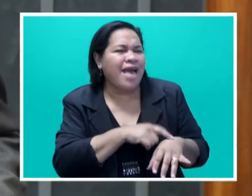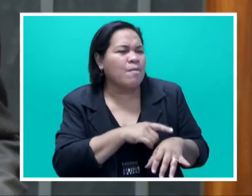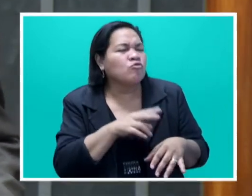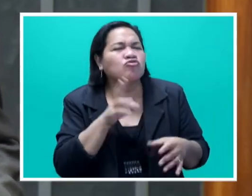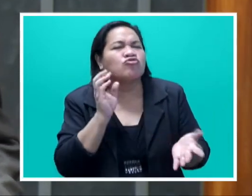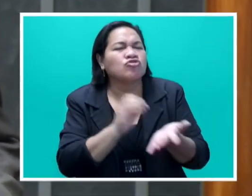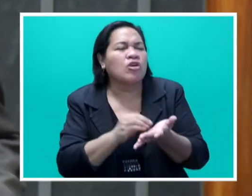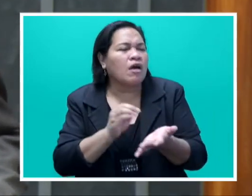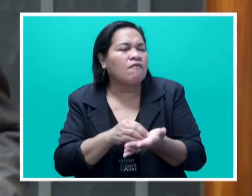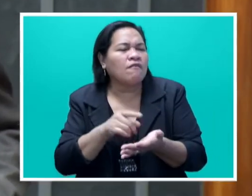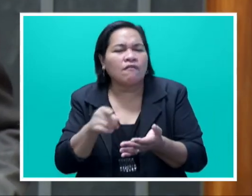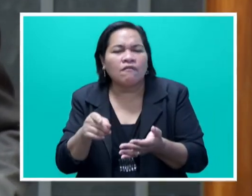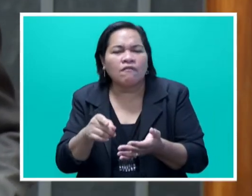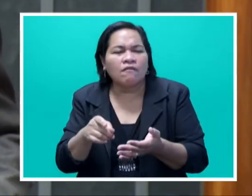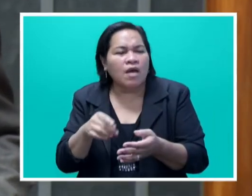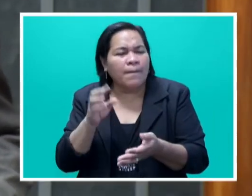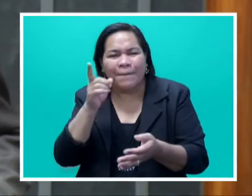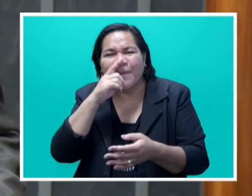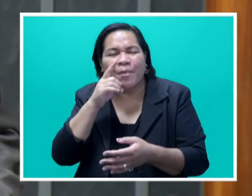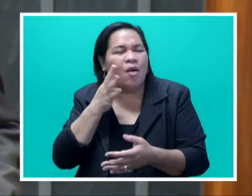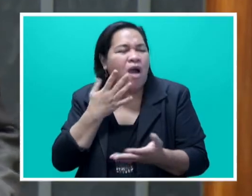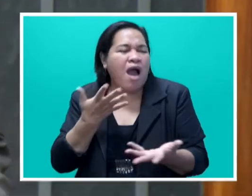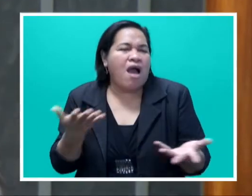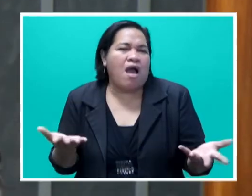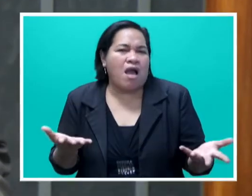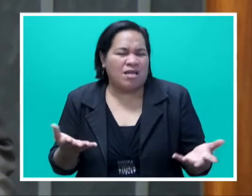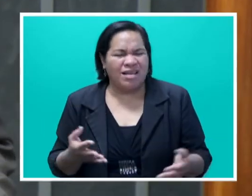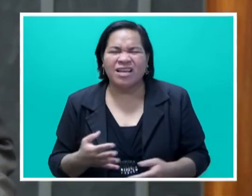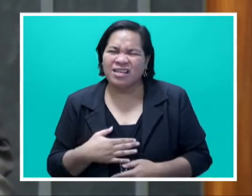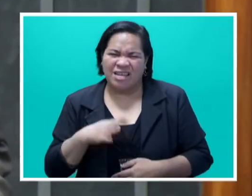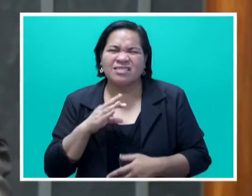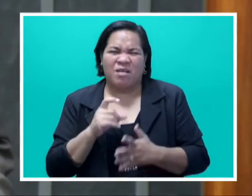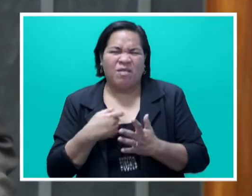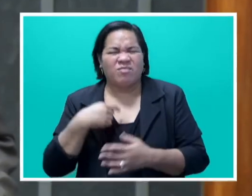serve or lead the people? No, sometimes I wonder.